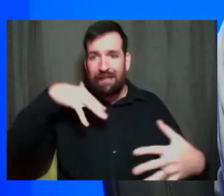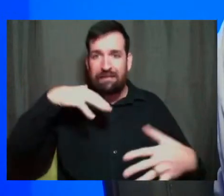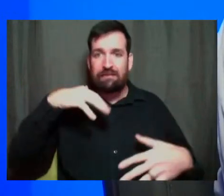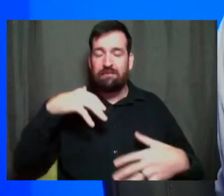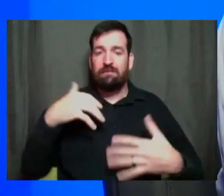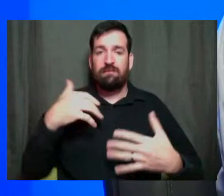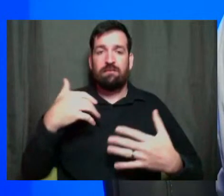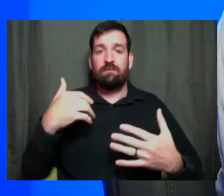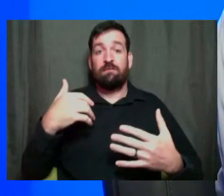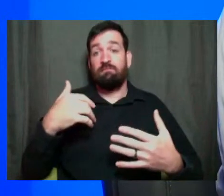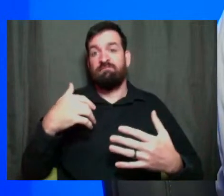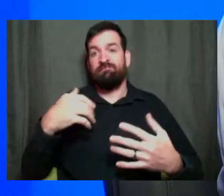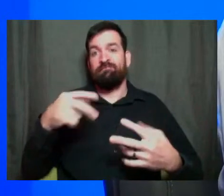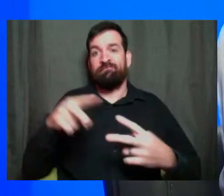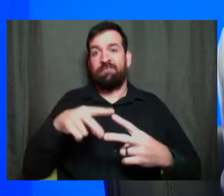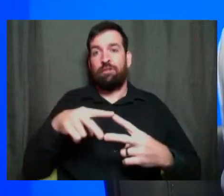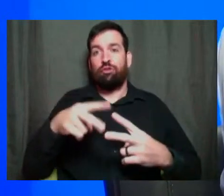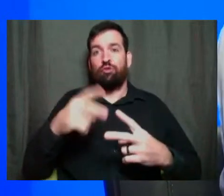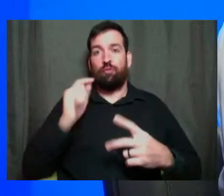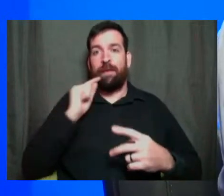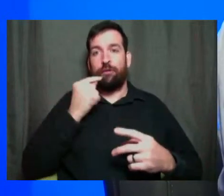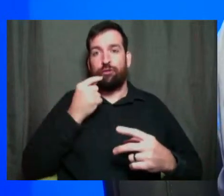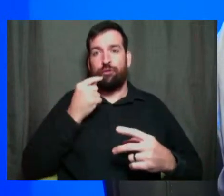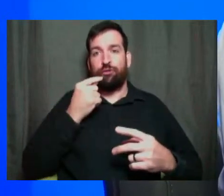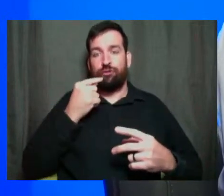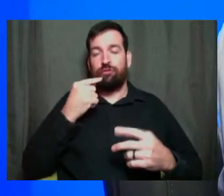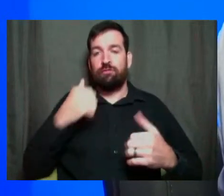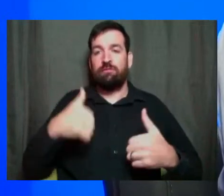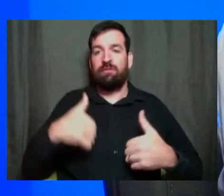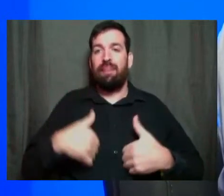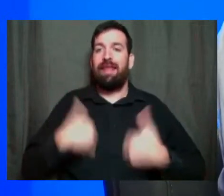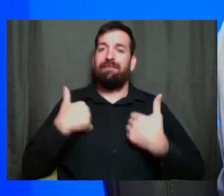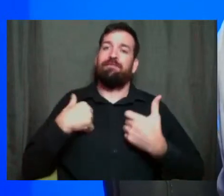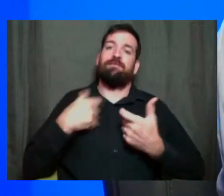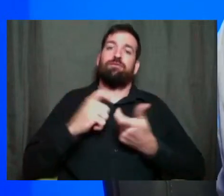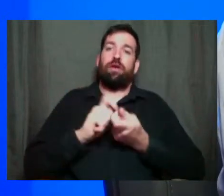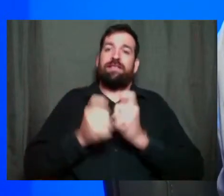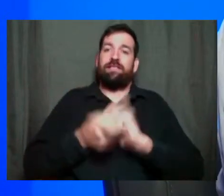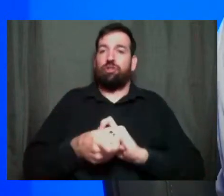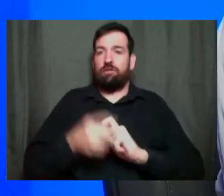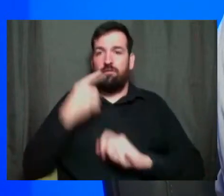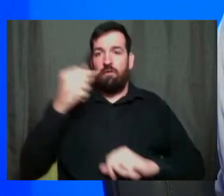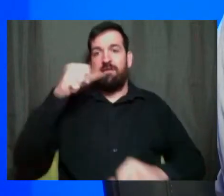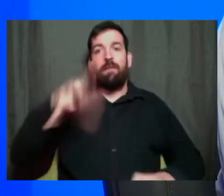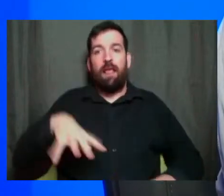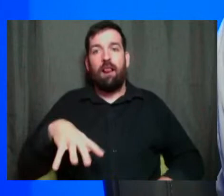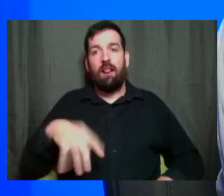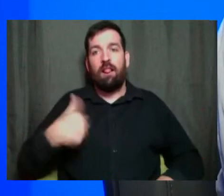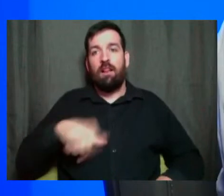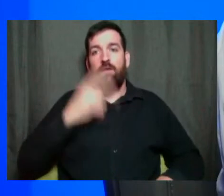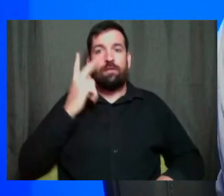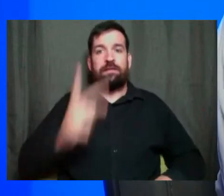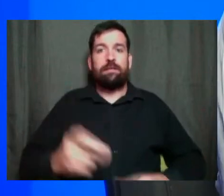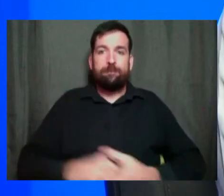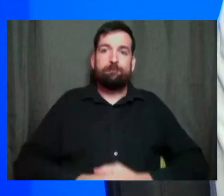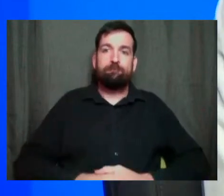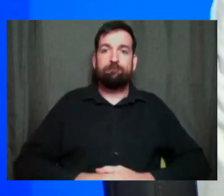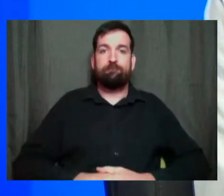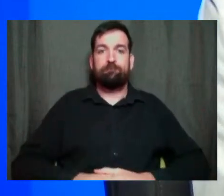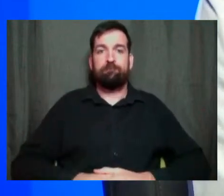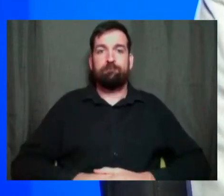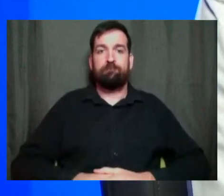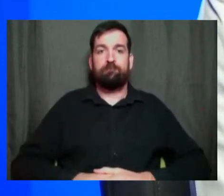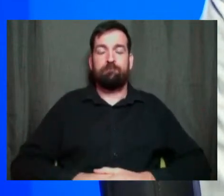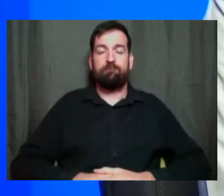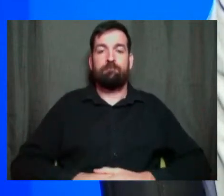is the two kind of major life transition in females that we see pretty consistently.